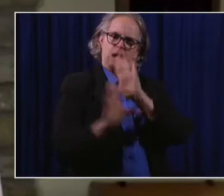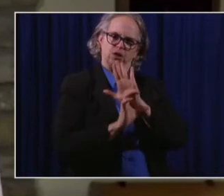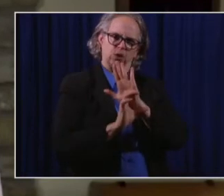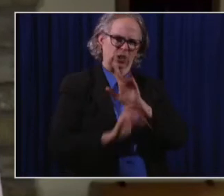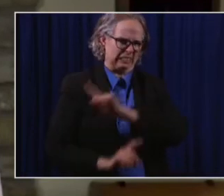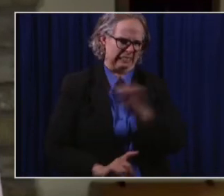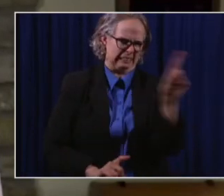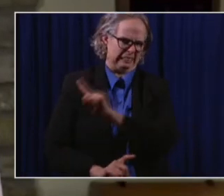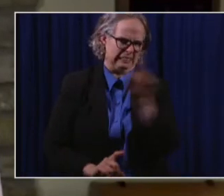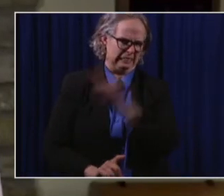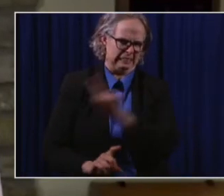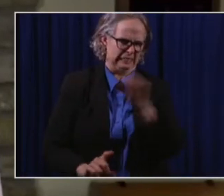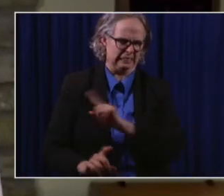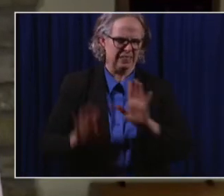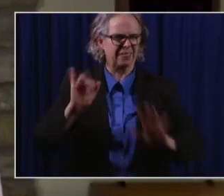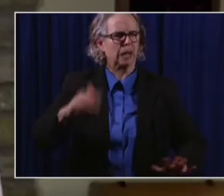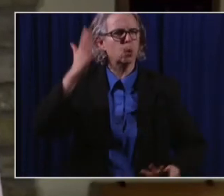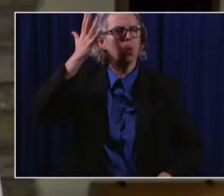that,